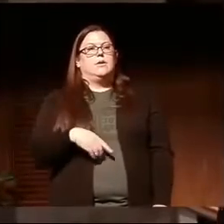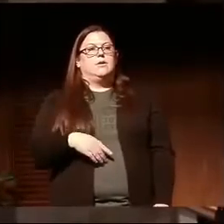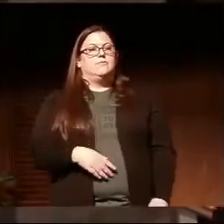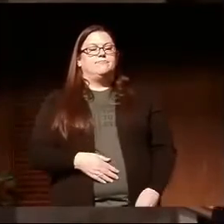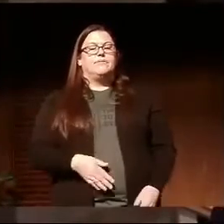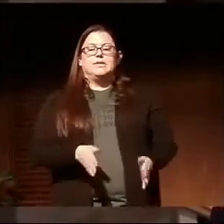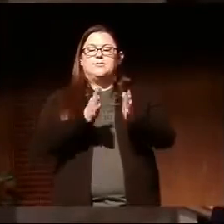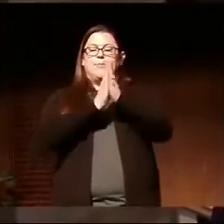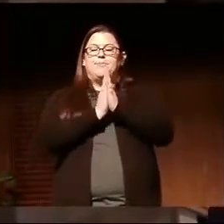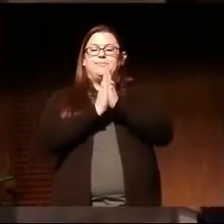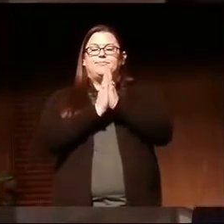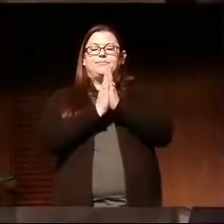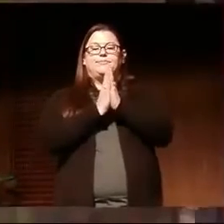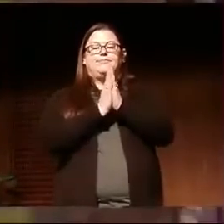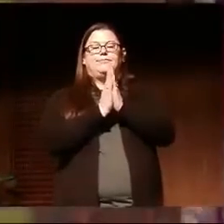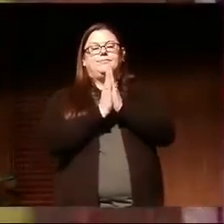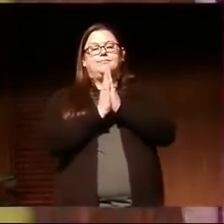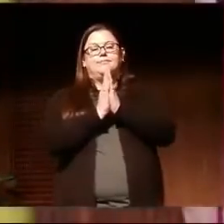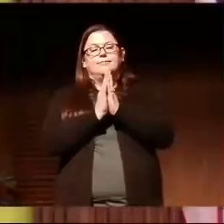pray.